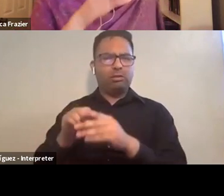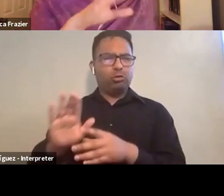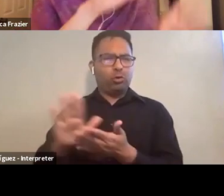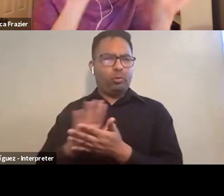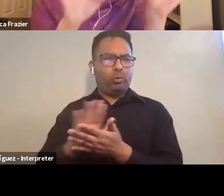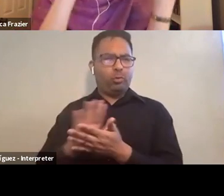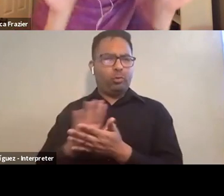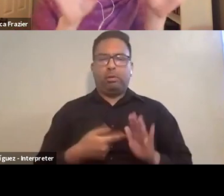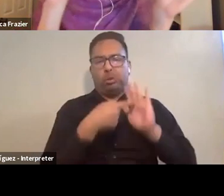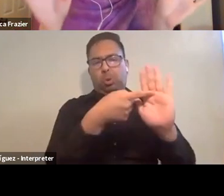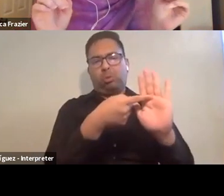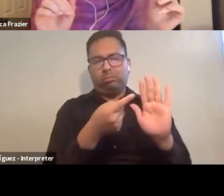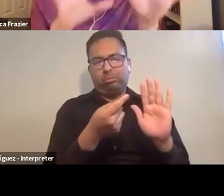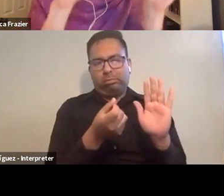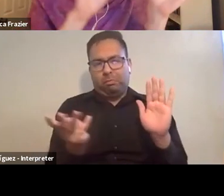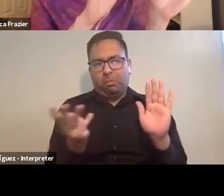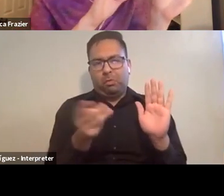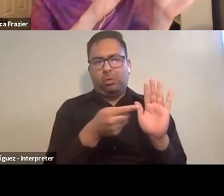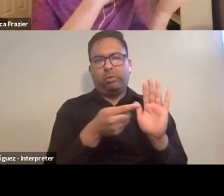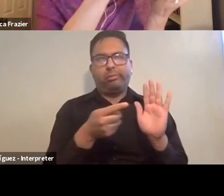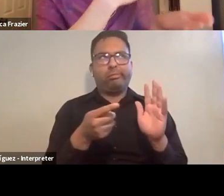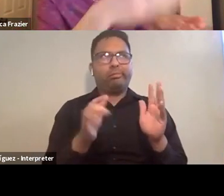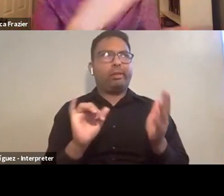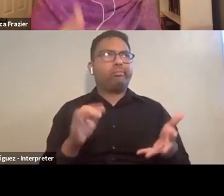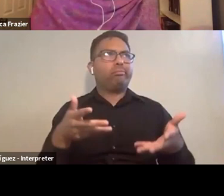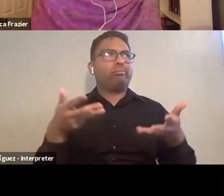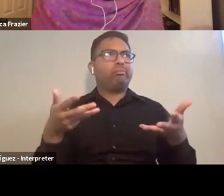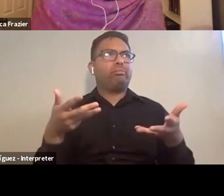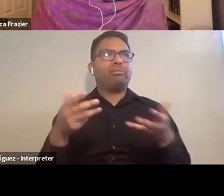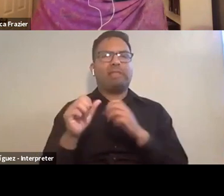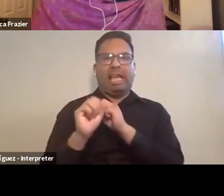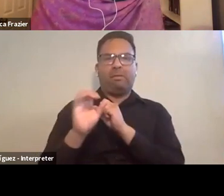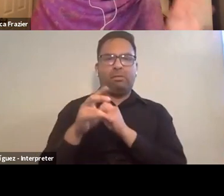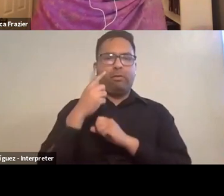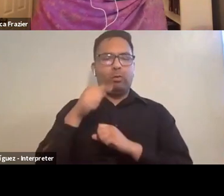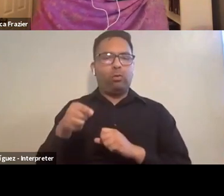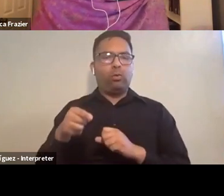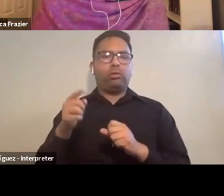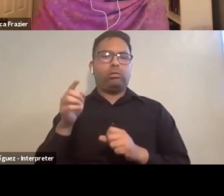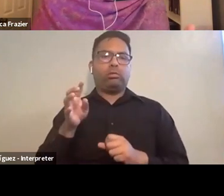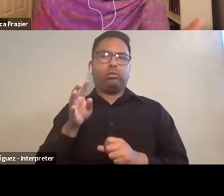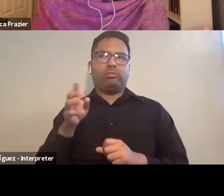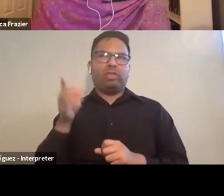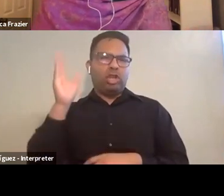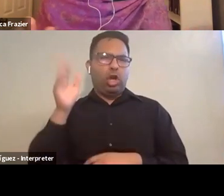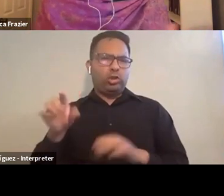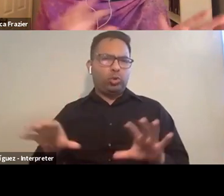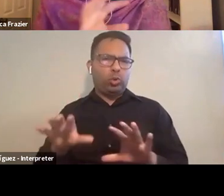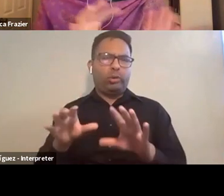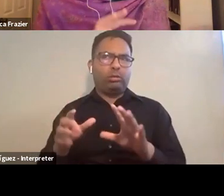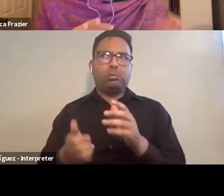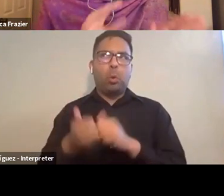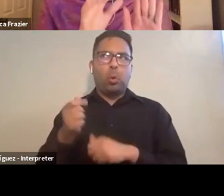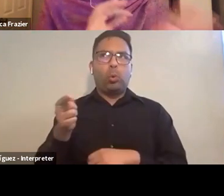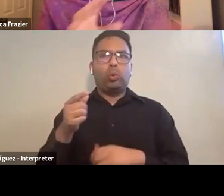couple of the kind of the advertisements of these talks that she was giving. They were in mostly primarily in the late